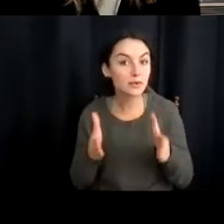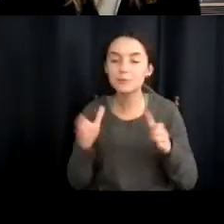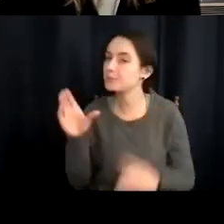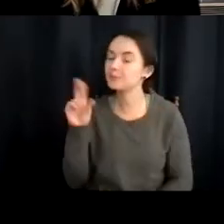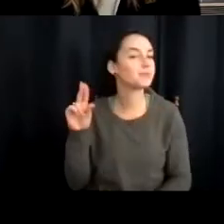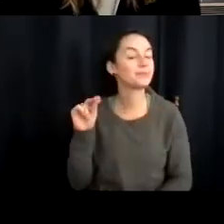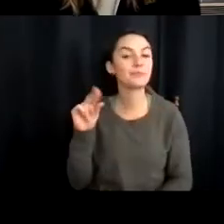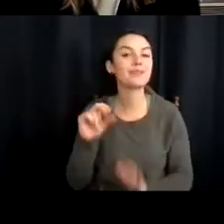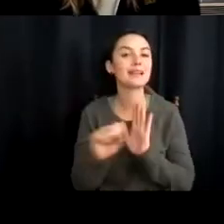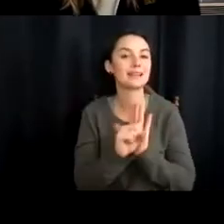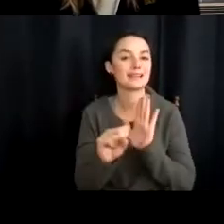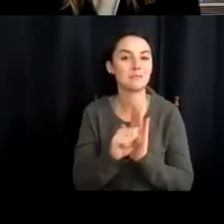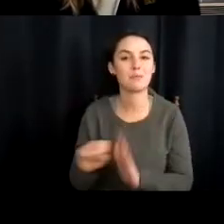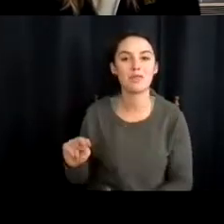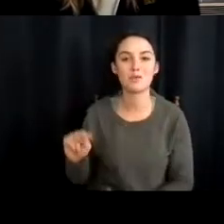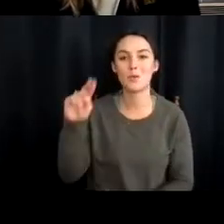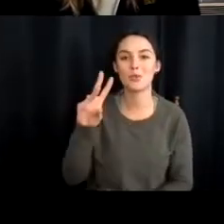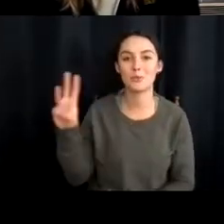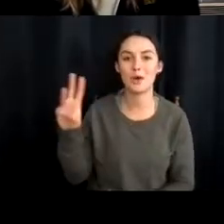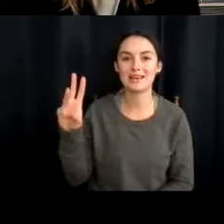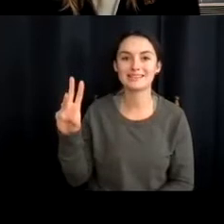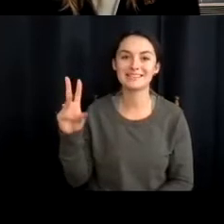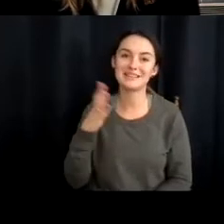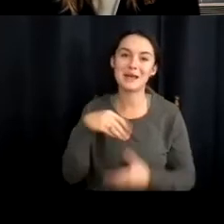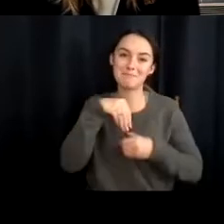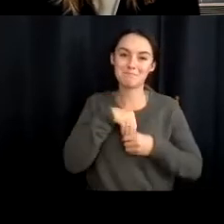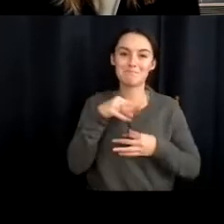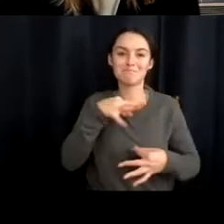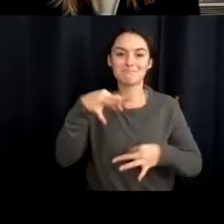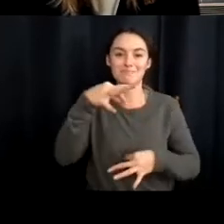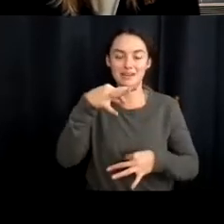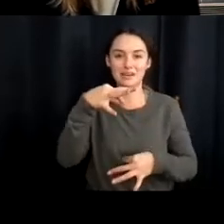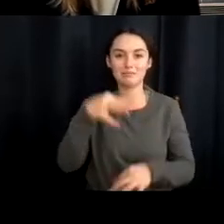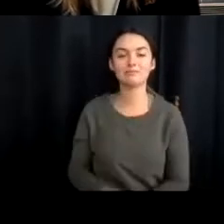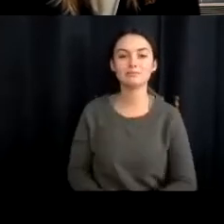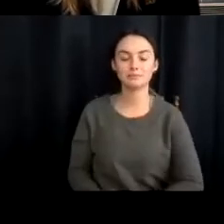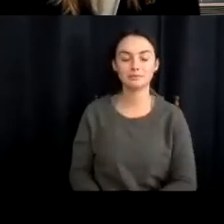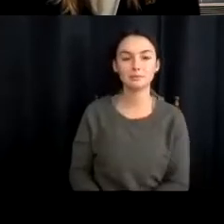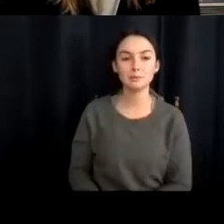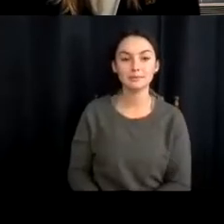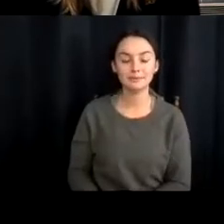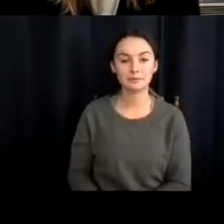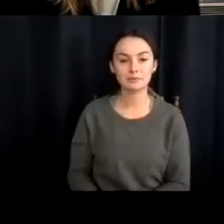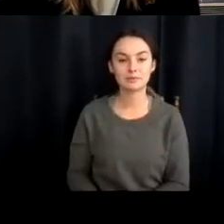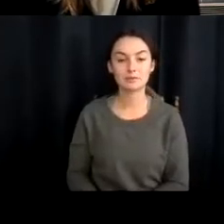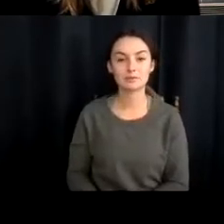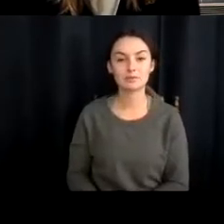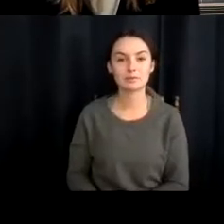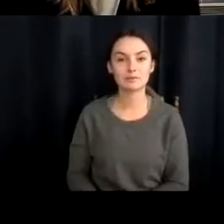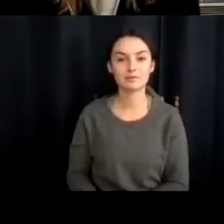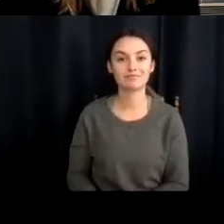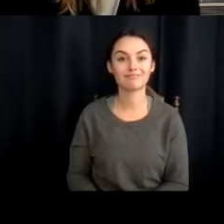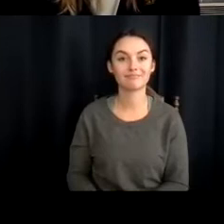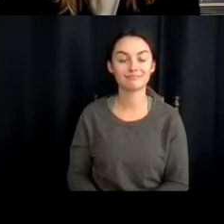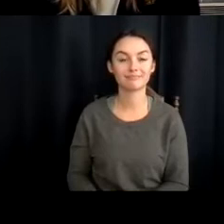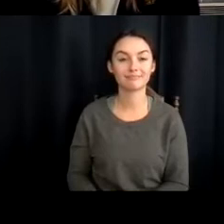of that Northwestern spirit or a symbol of those early Oregon resettlers. And so he made a journey just like those